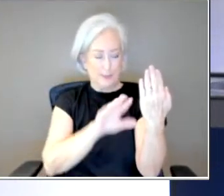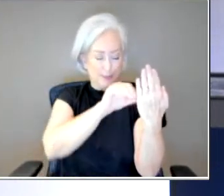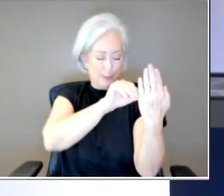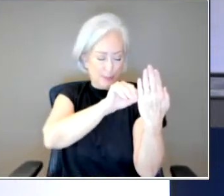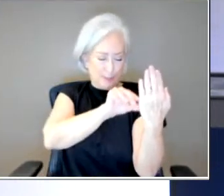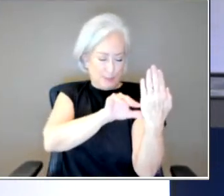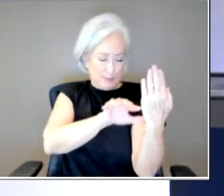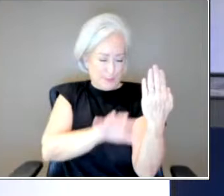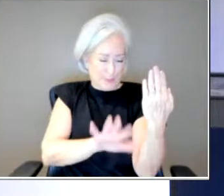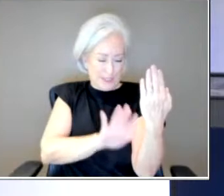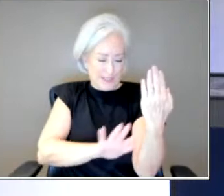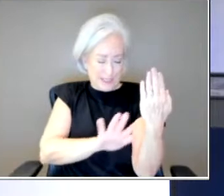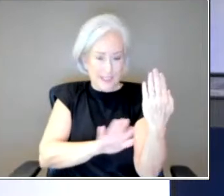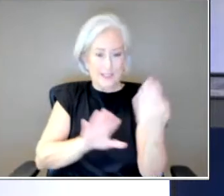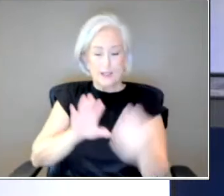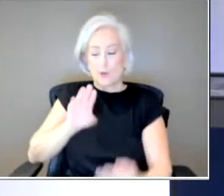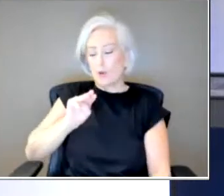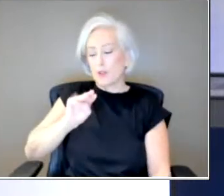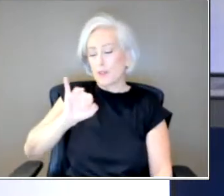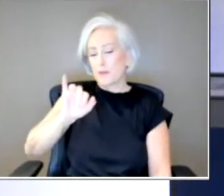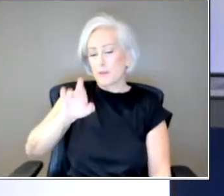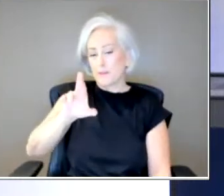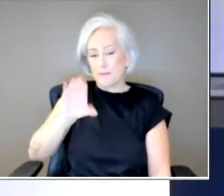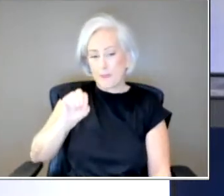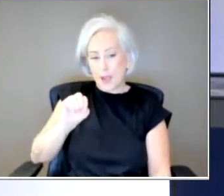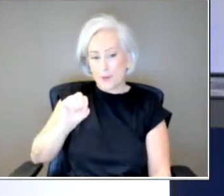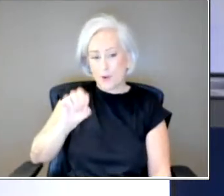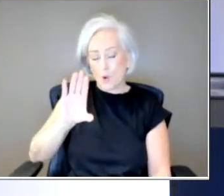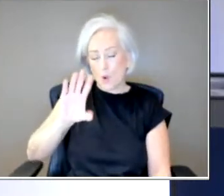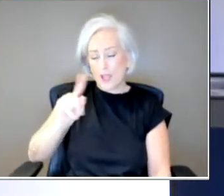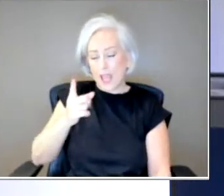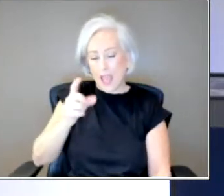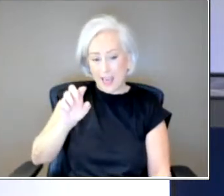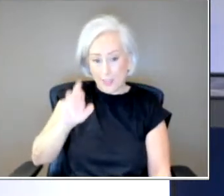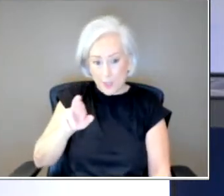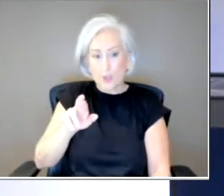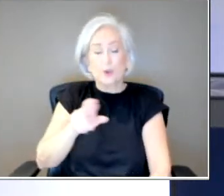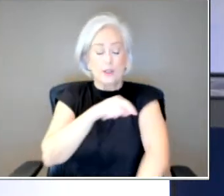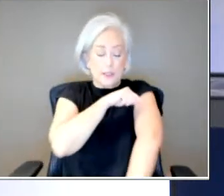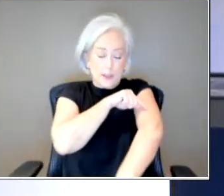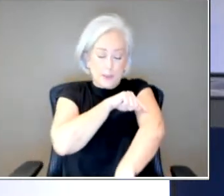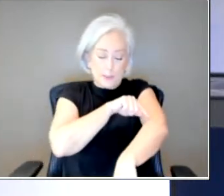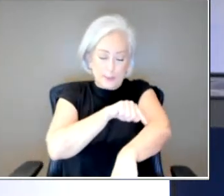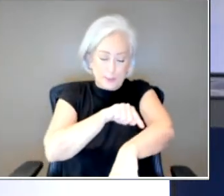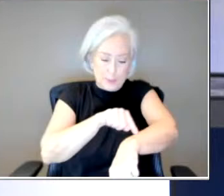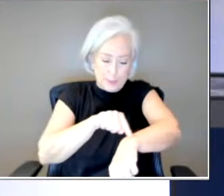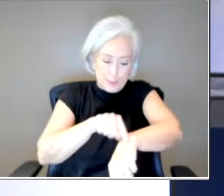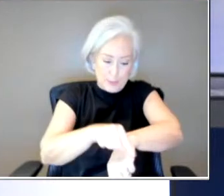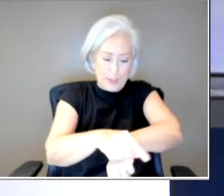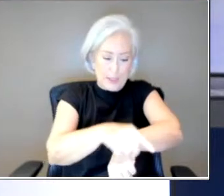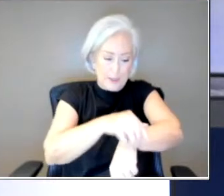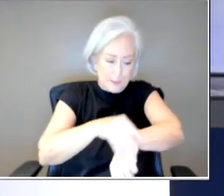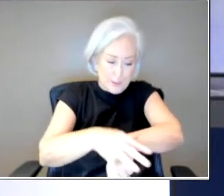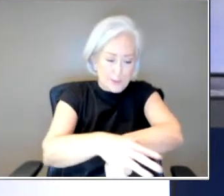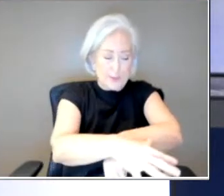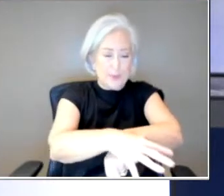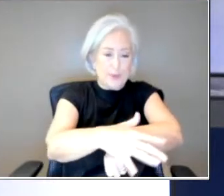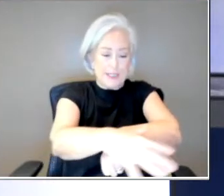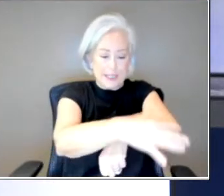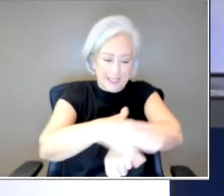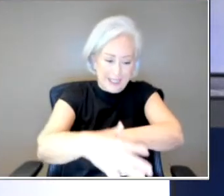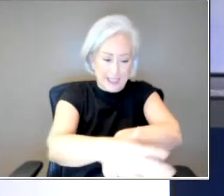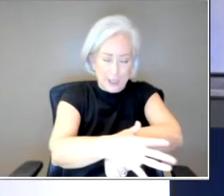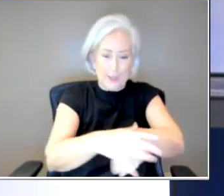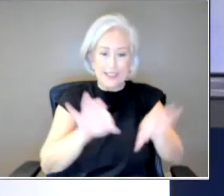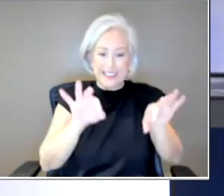our microcatheter, that small catheter into the geniculate artery that's abnormal. Before we do the treatment, we'll inject, and you'll see that puff of